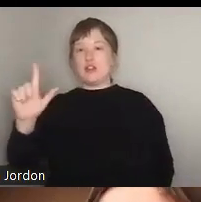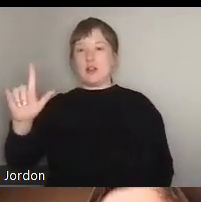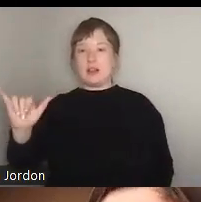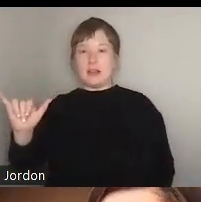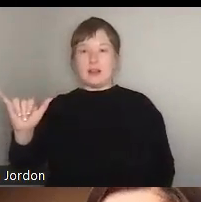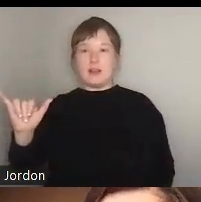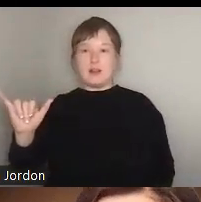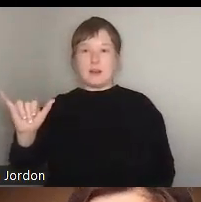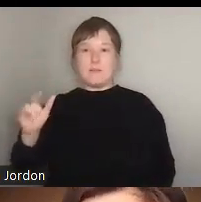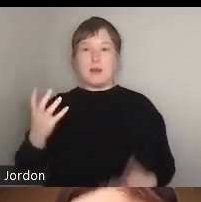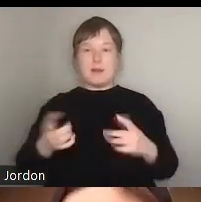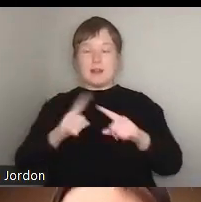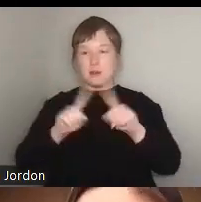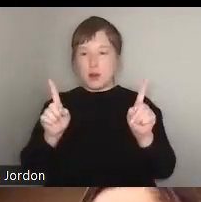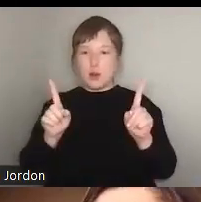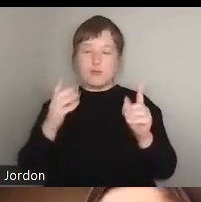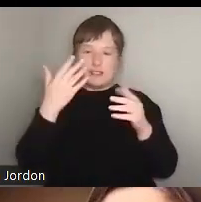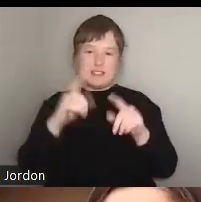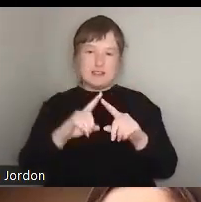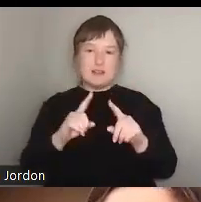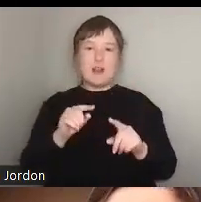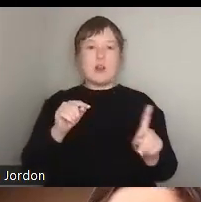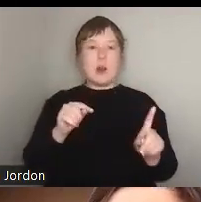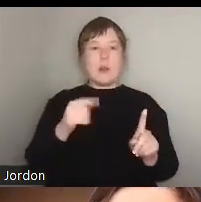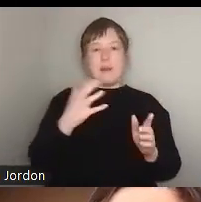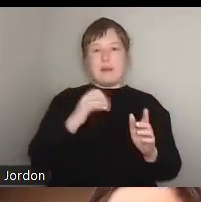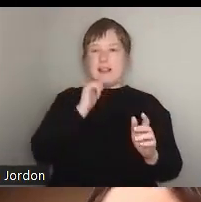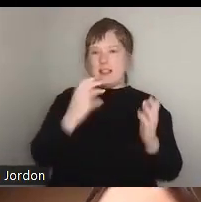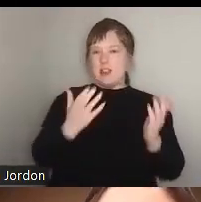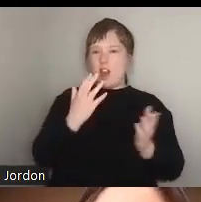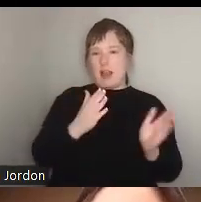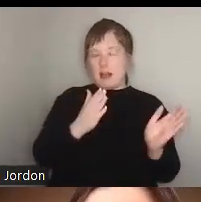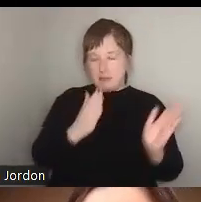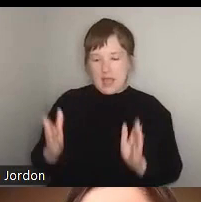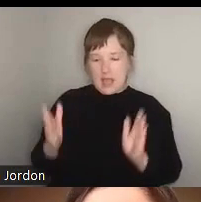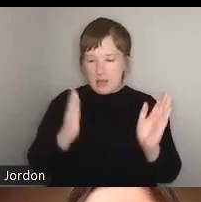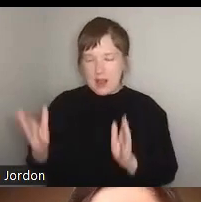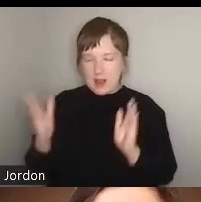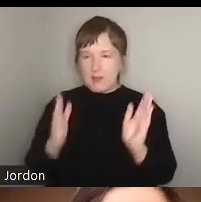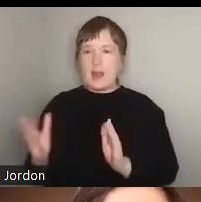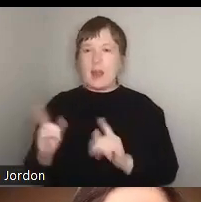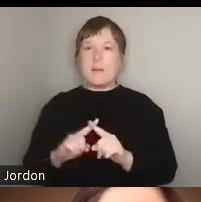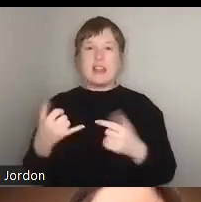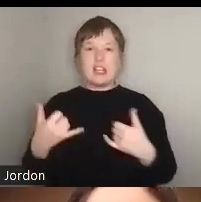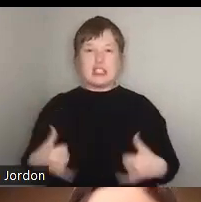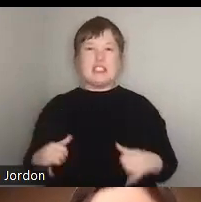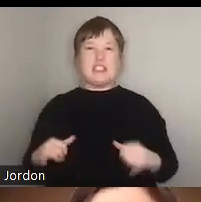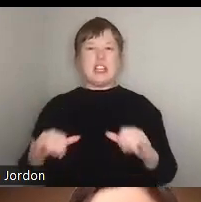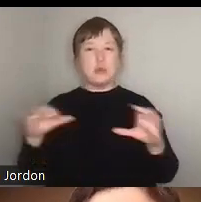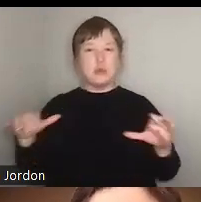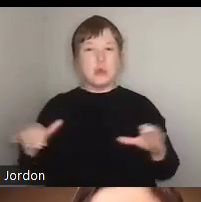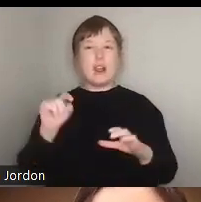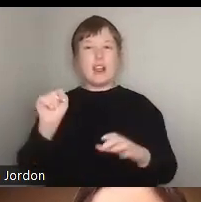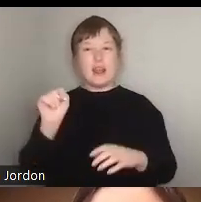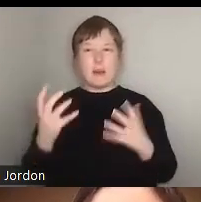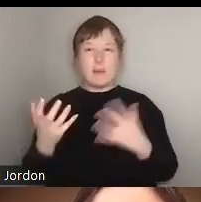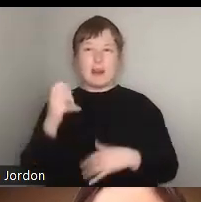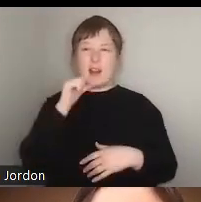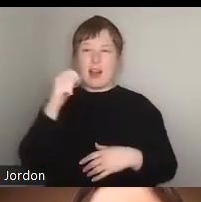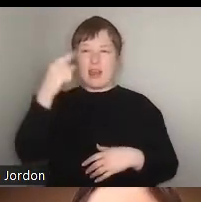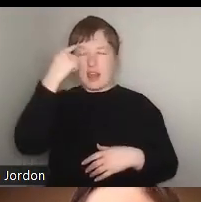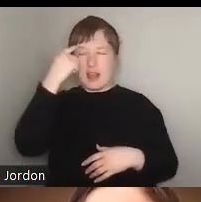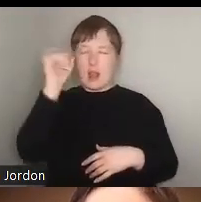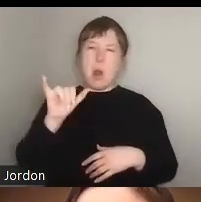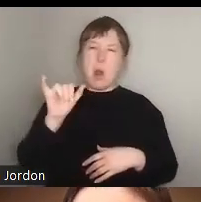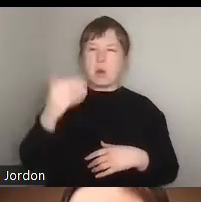be plotting, like, I'm going to do this to this person. But when they're doing those choices anyway, maybe they're not necessarily thinking about like that,